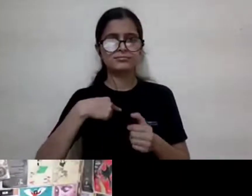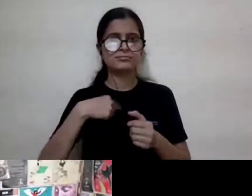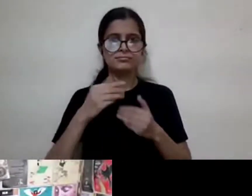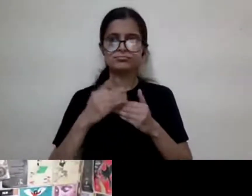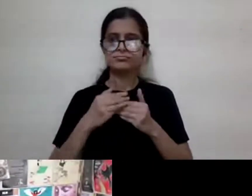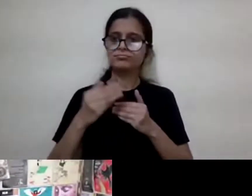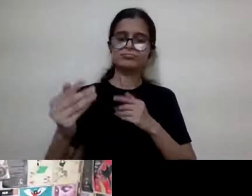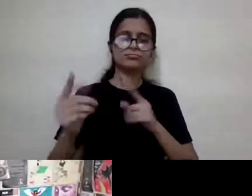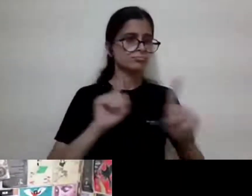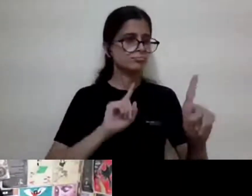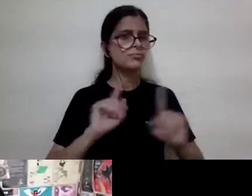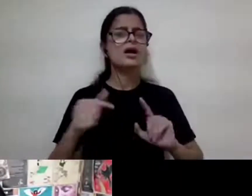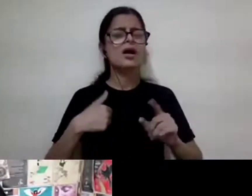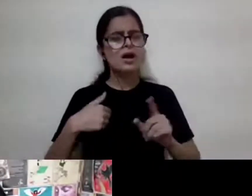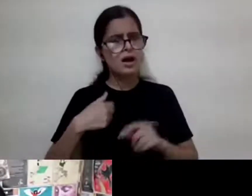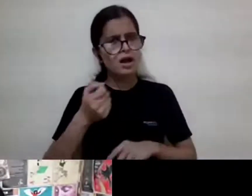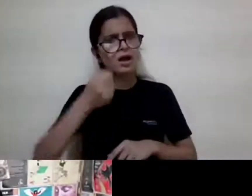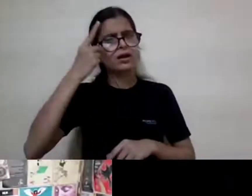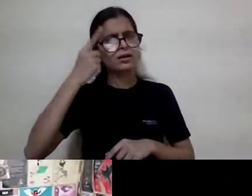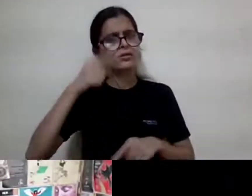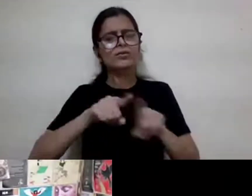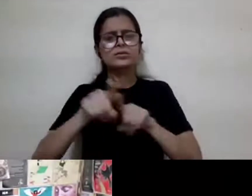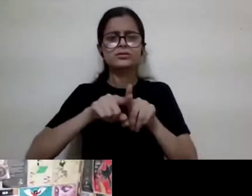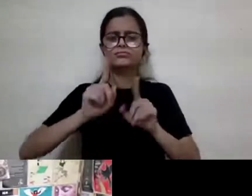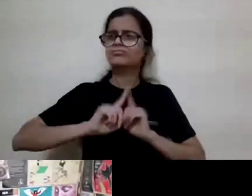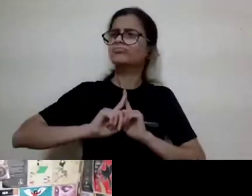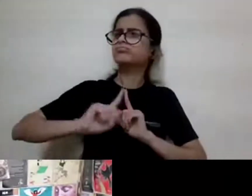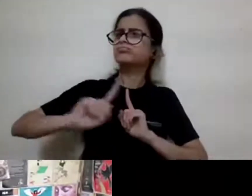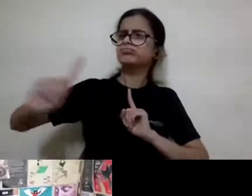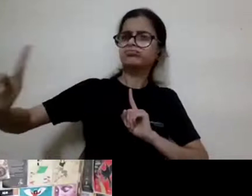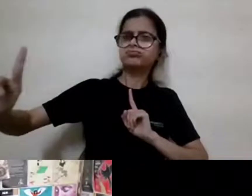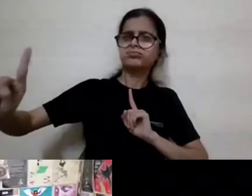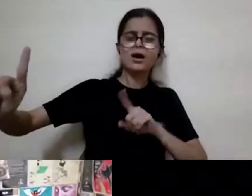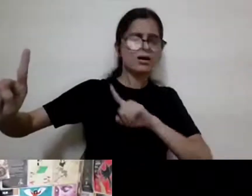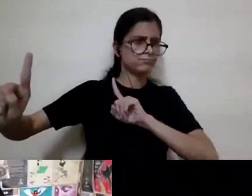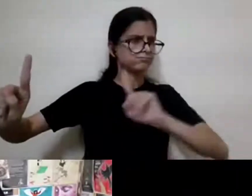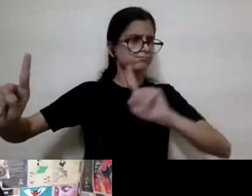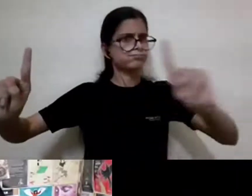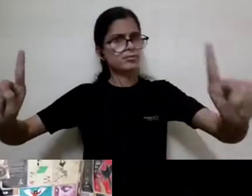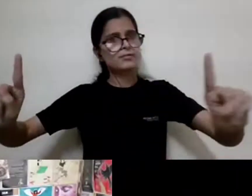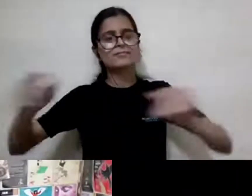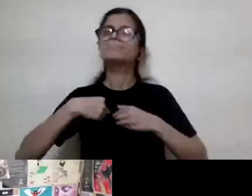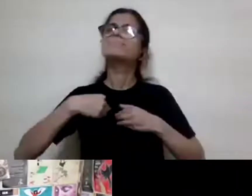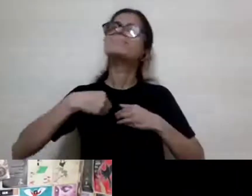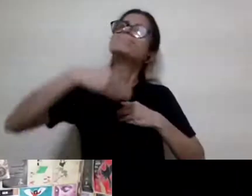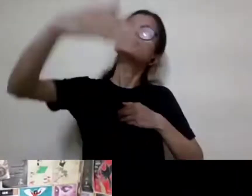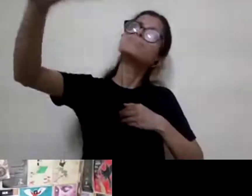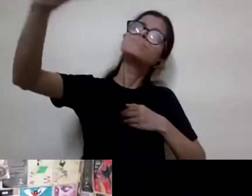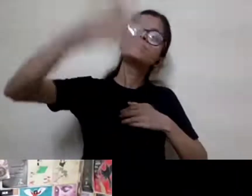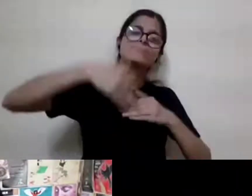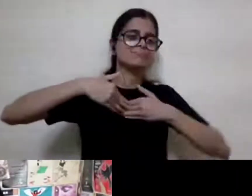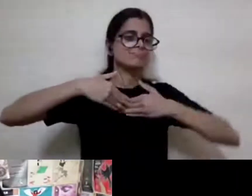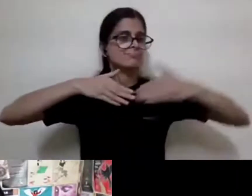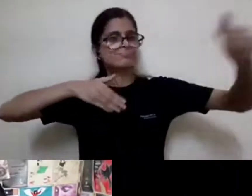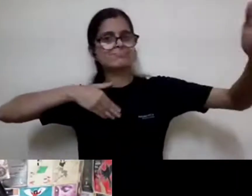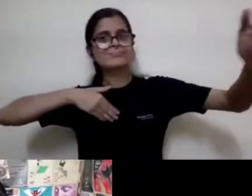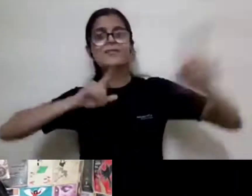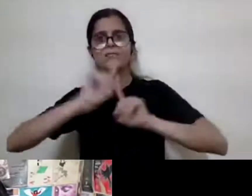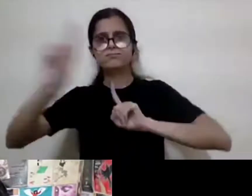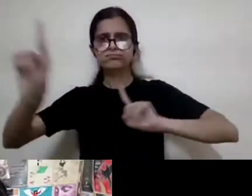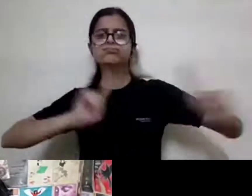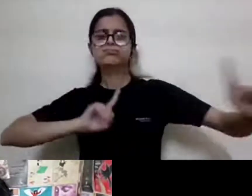it is much, much easier to understand something which is in front of you than something that is above you. And by